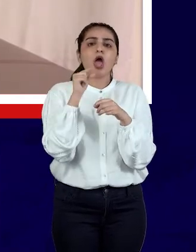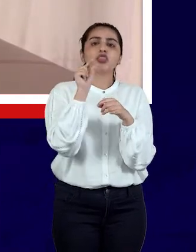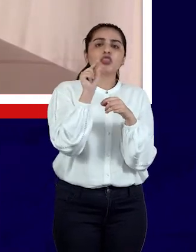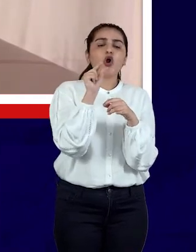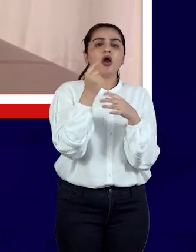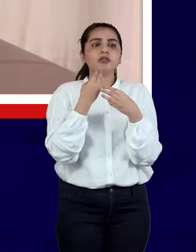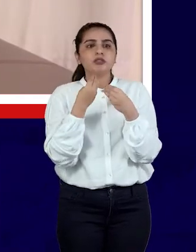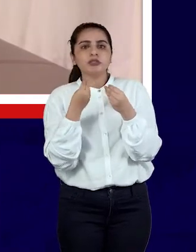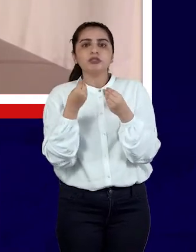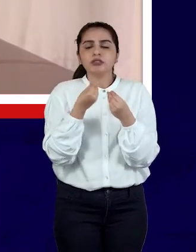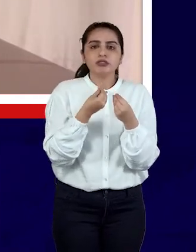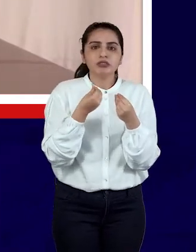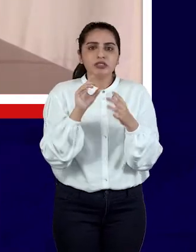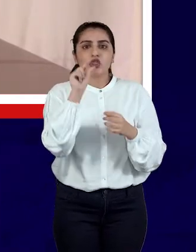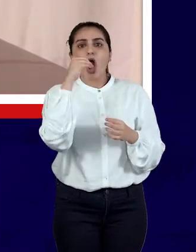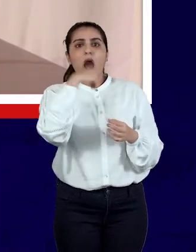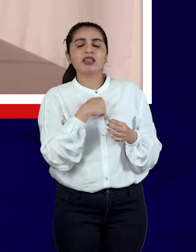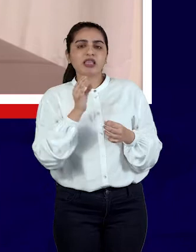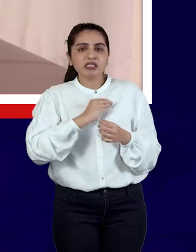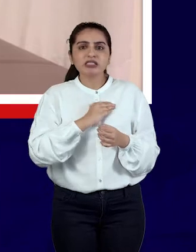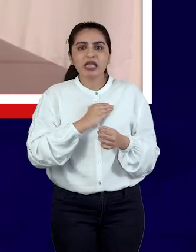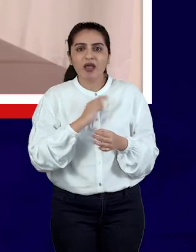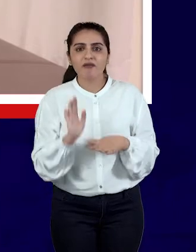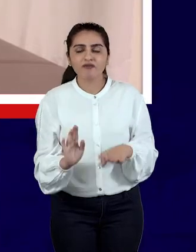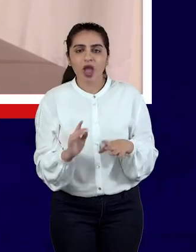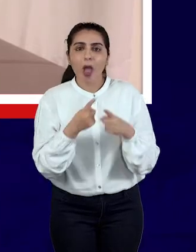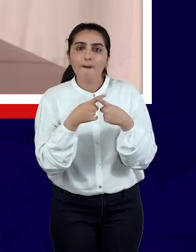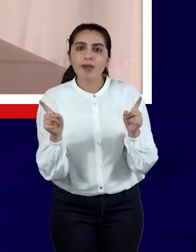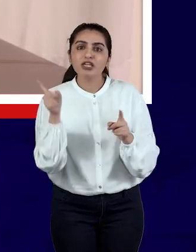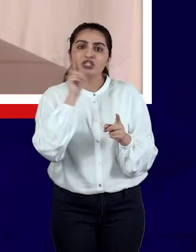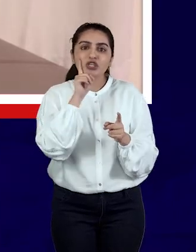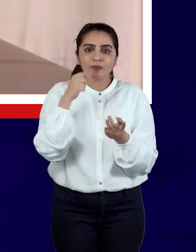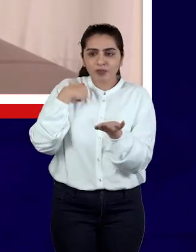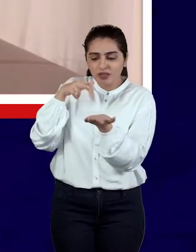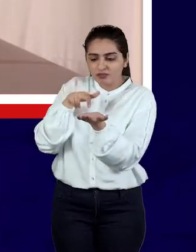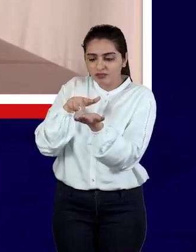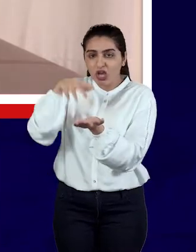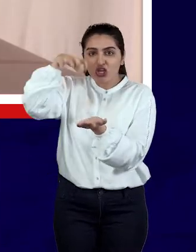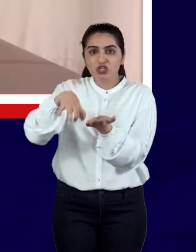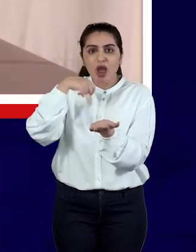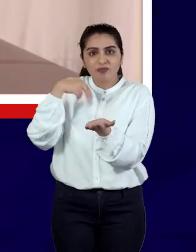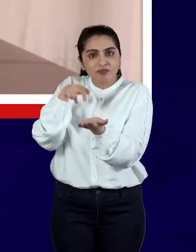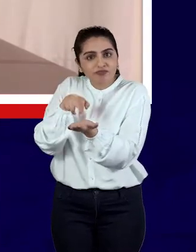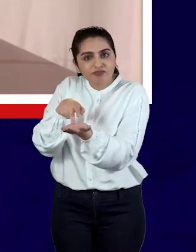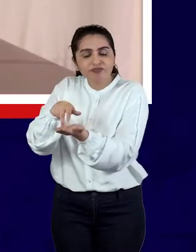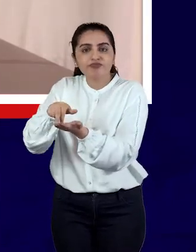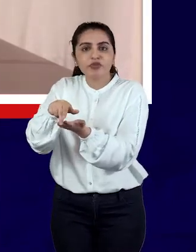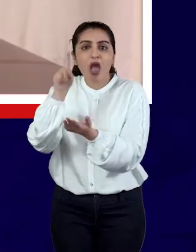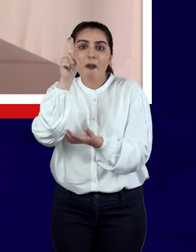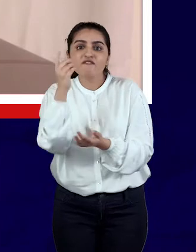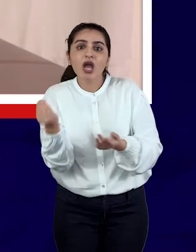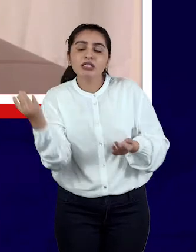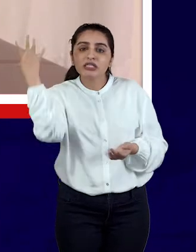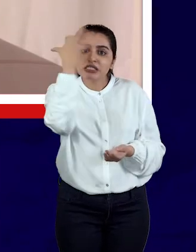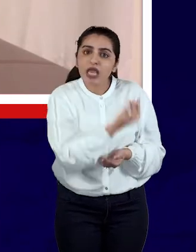of the edge off, but still, I was scared. But you know what? When I walked into that institution on